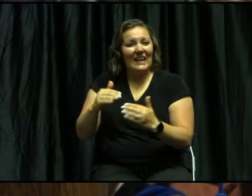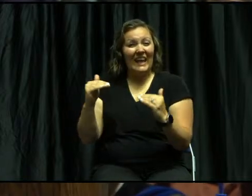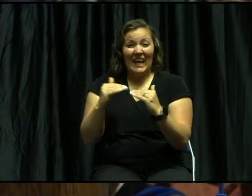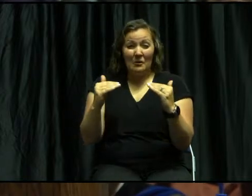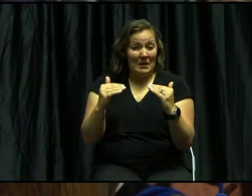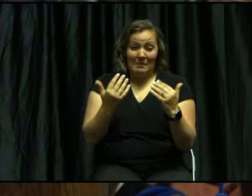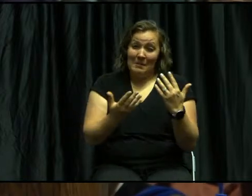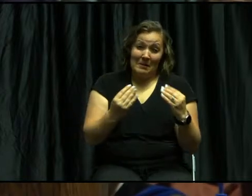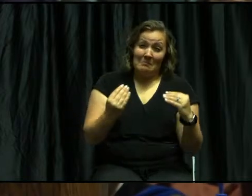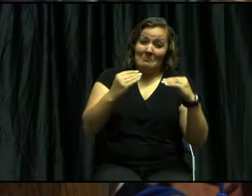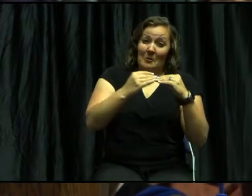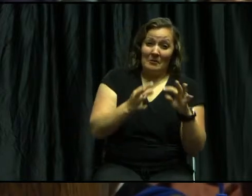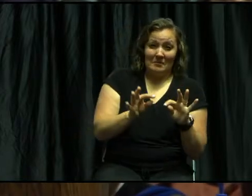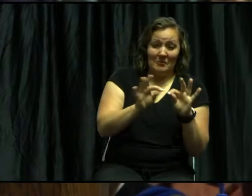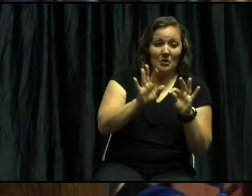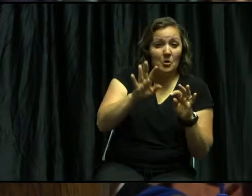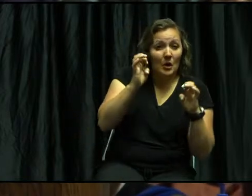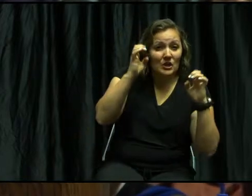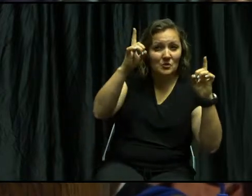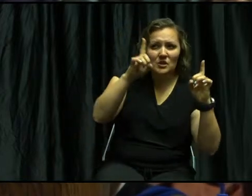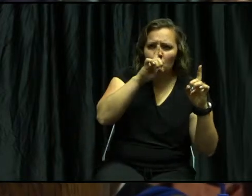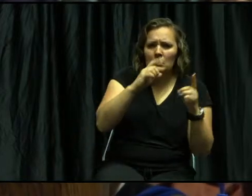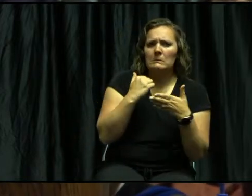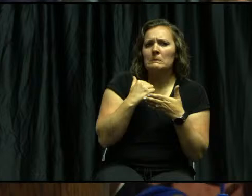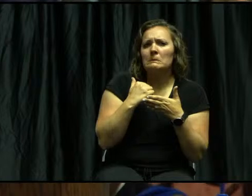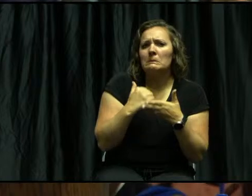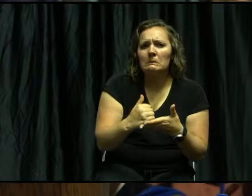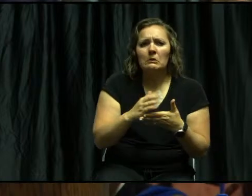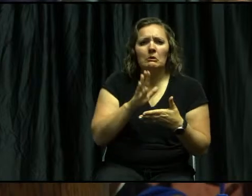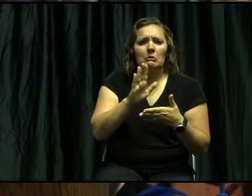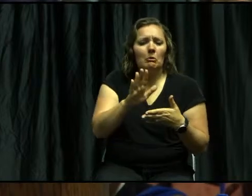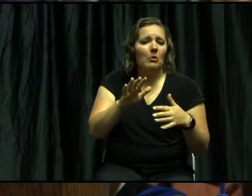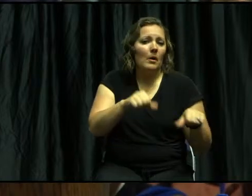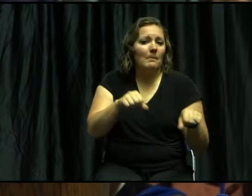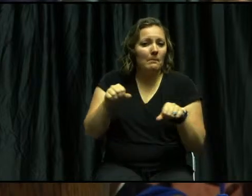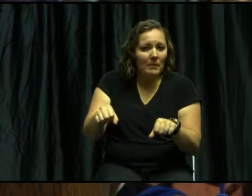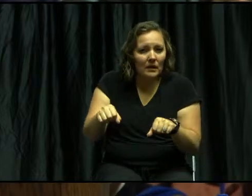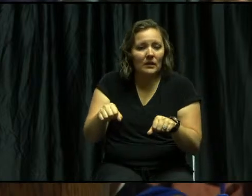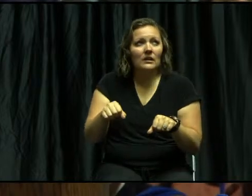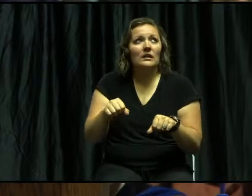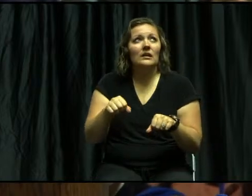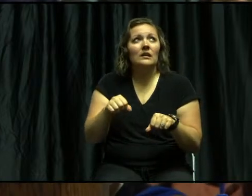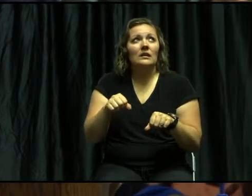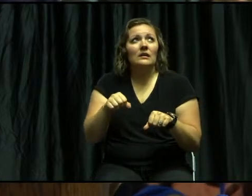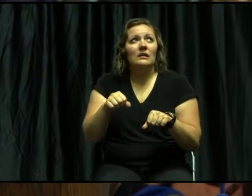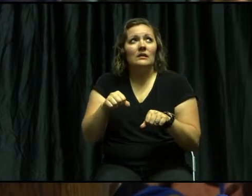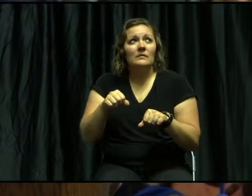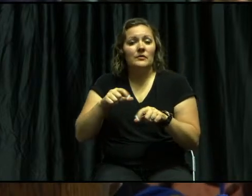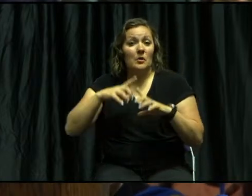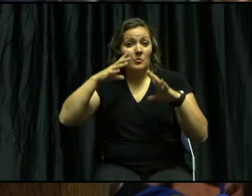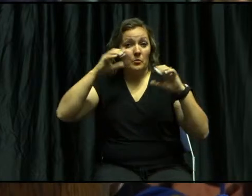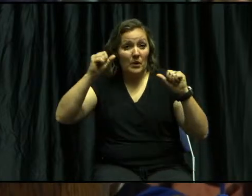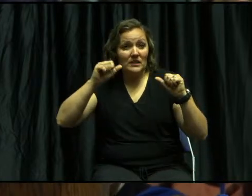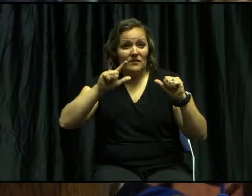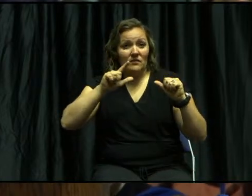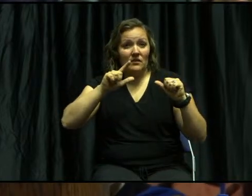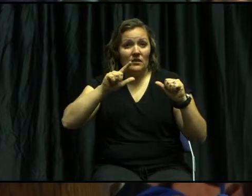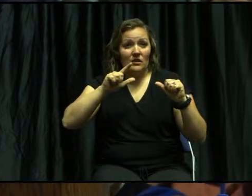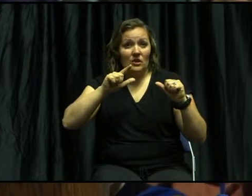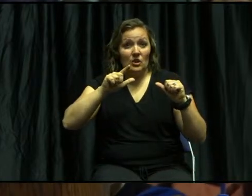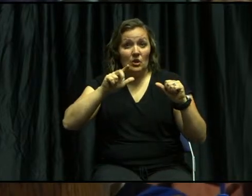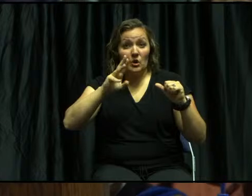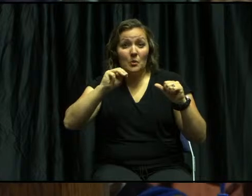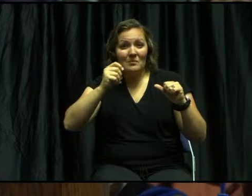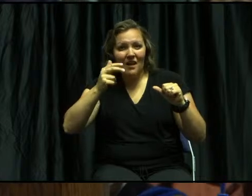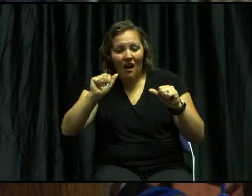important, your education has fostered your abilities in what Jamie Marasotis, the president of the Lumina